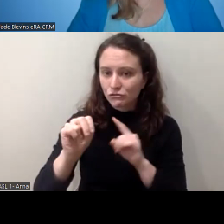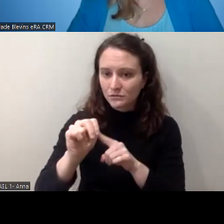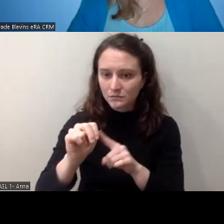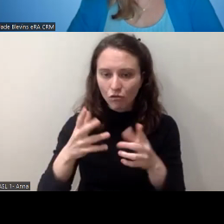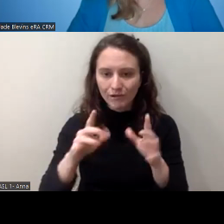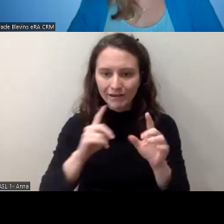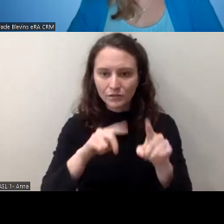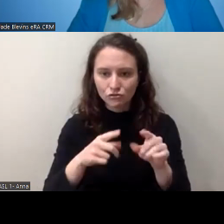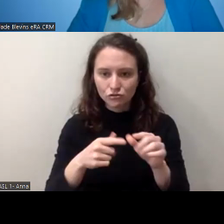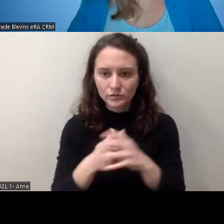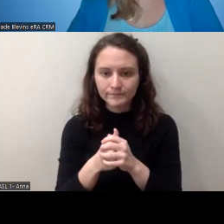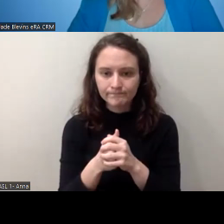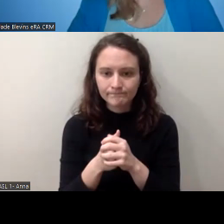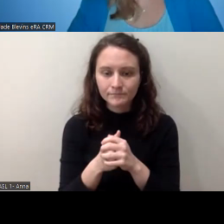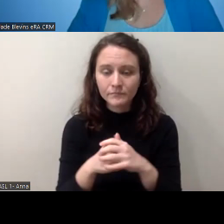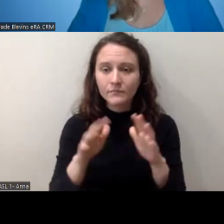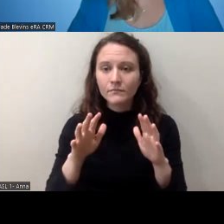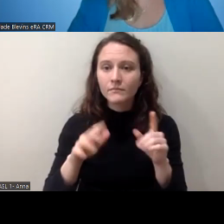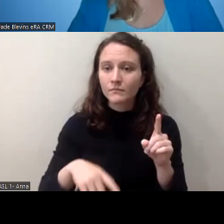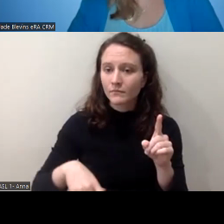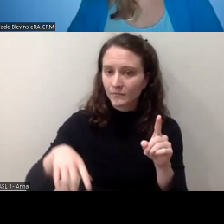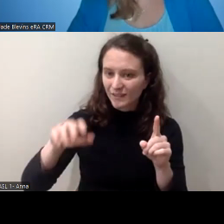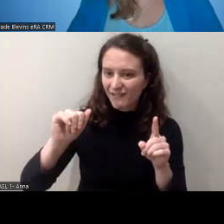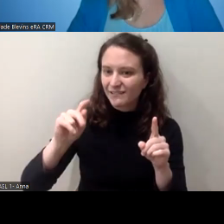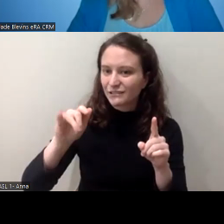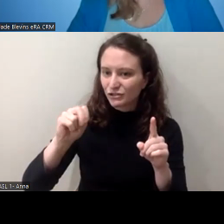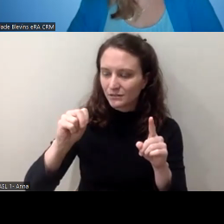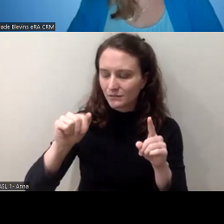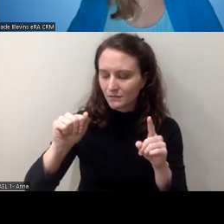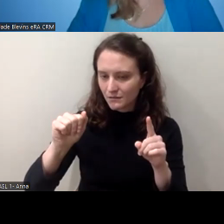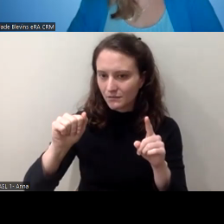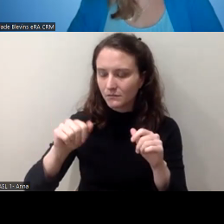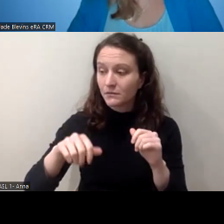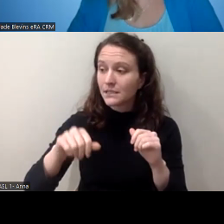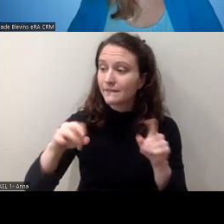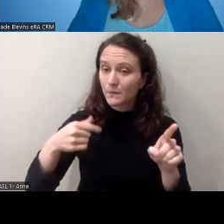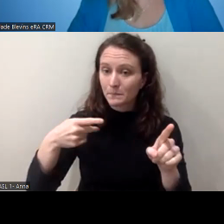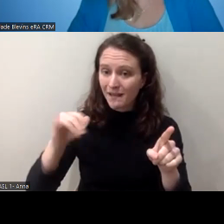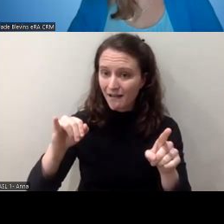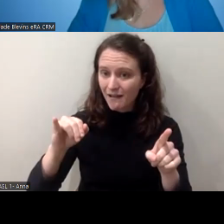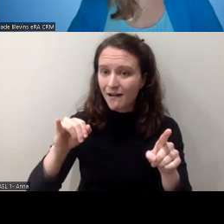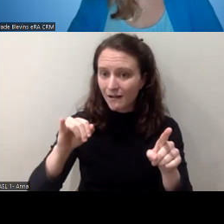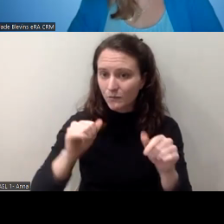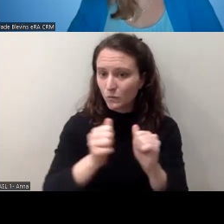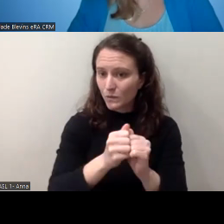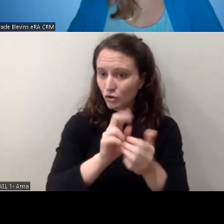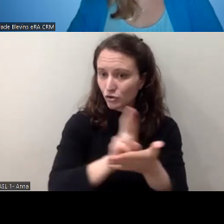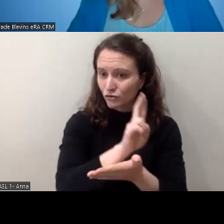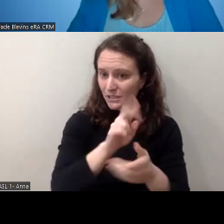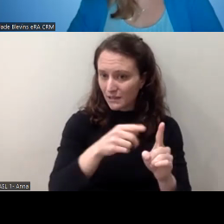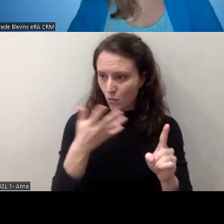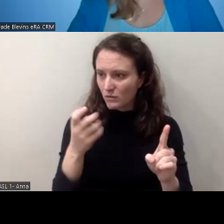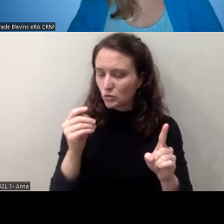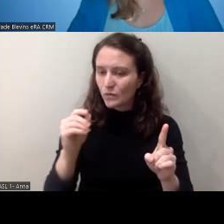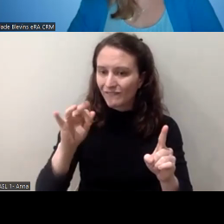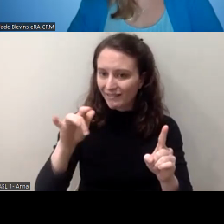folks. So if you want to affiliate somebody, let's say you have a PI, you know that they're at a university